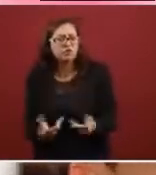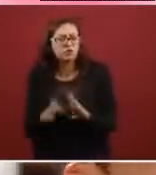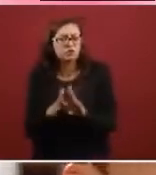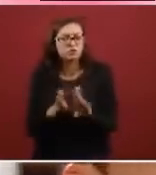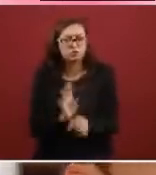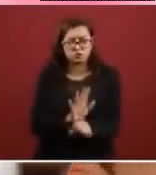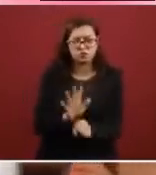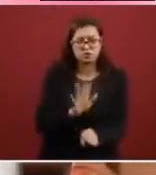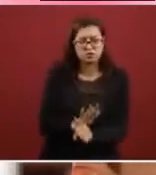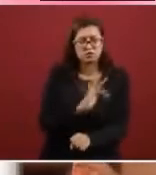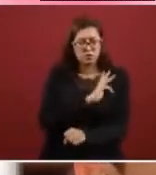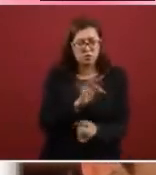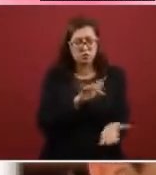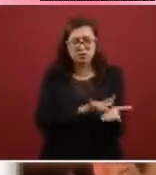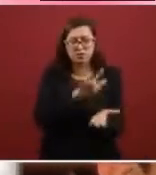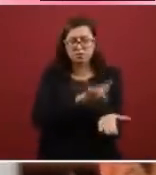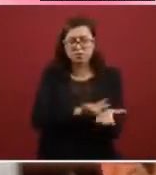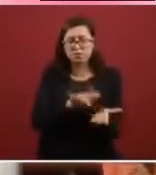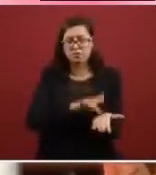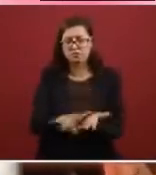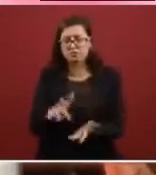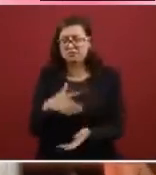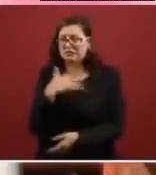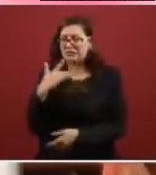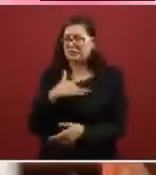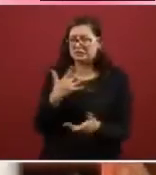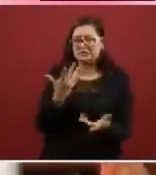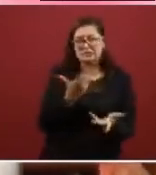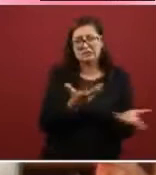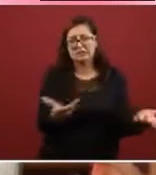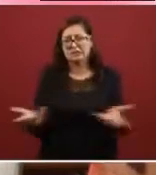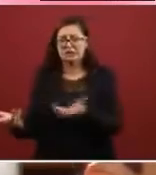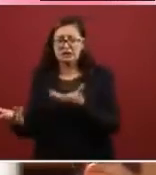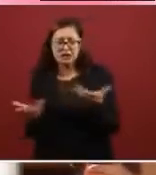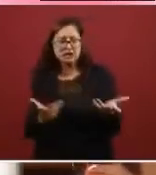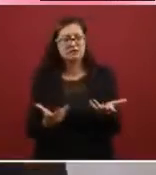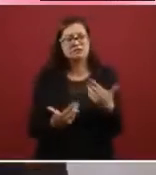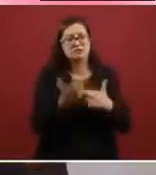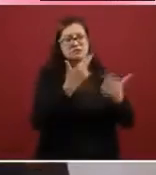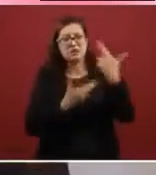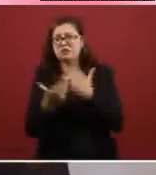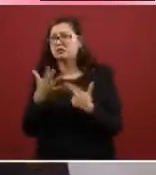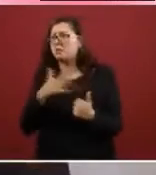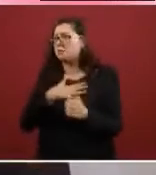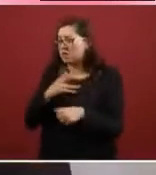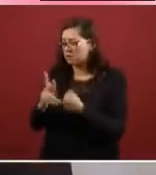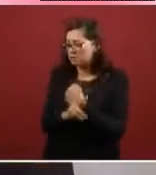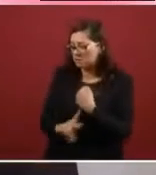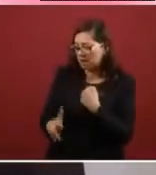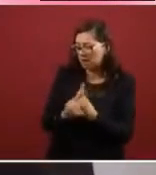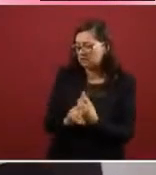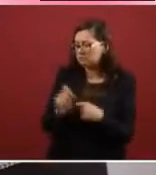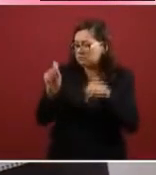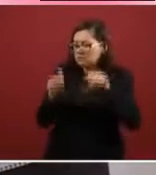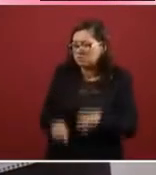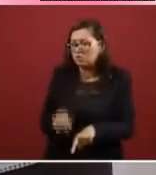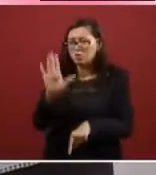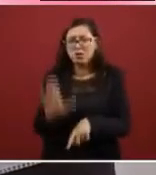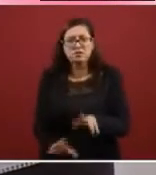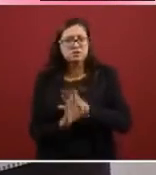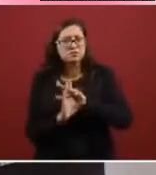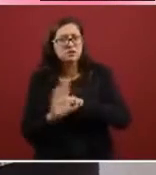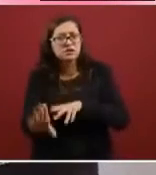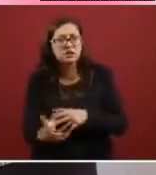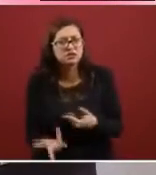Para apoyarlos y que no se sientan migrantes en su propio territorio. ¿Qué mensaje le da el presidente? So they won't feel like migrants in their